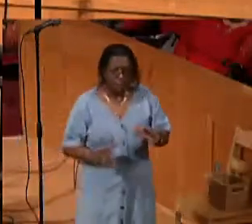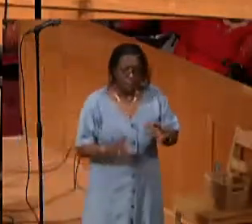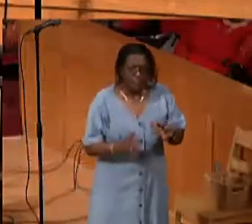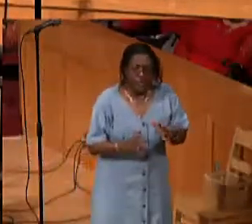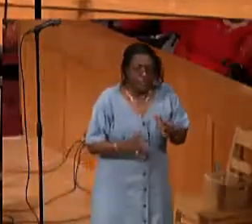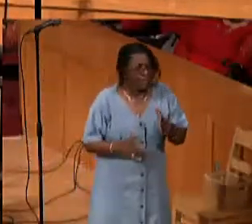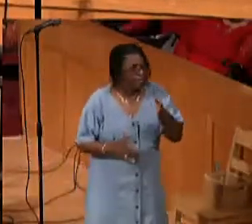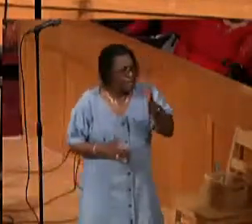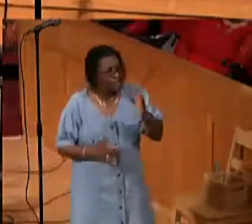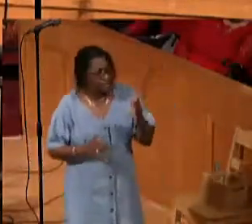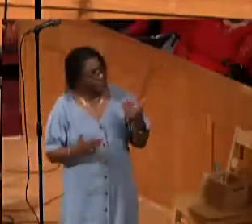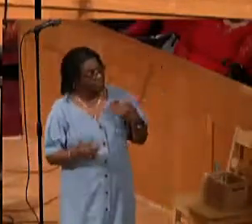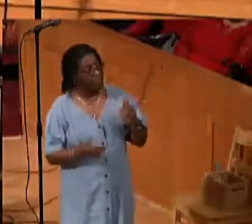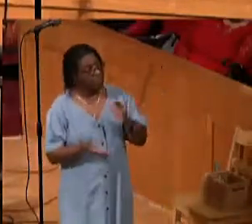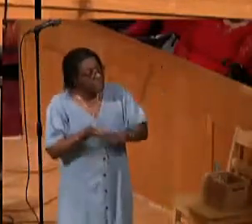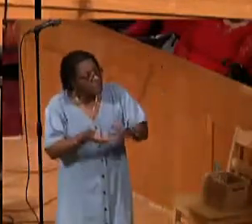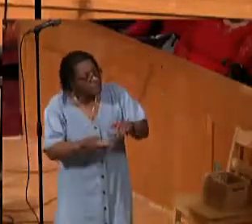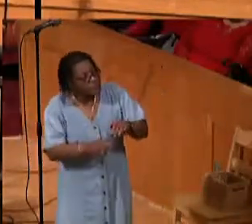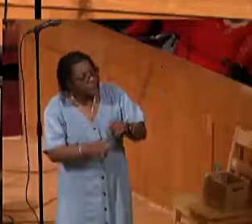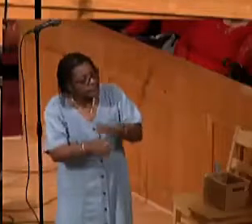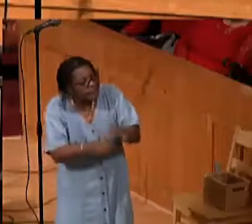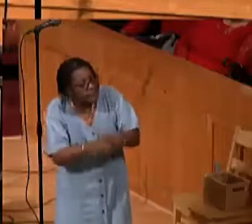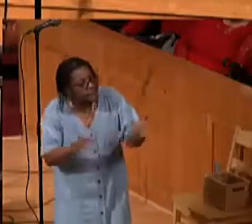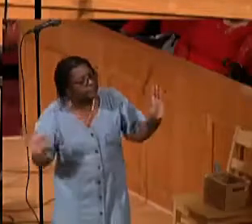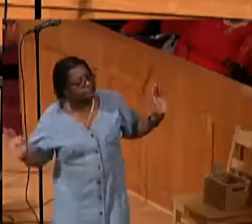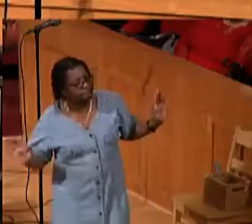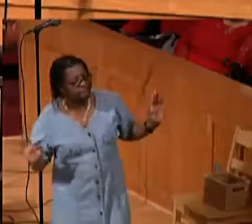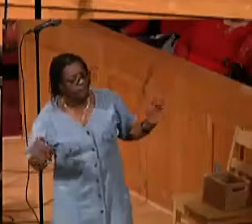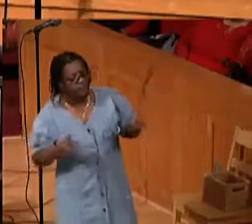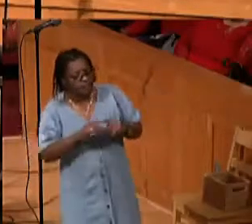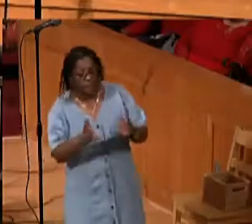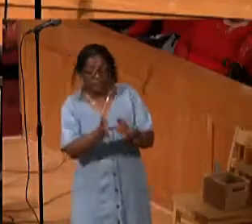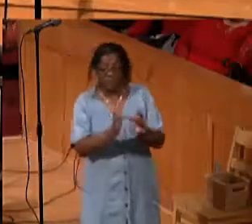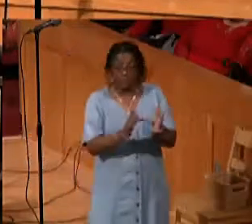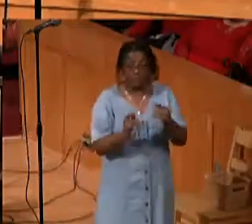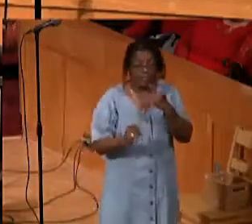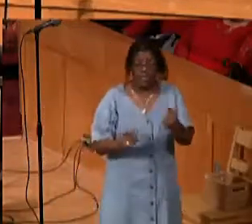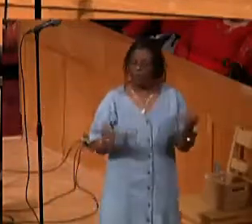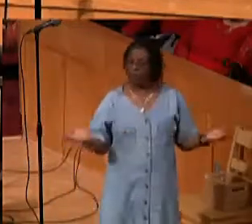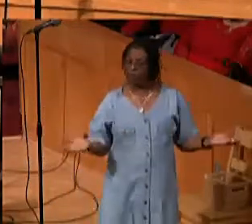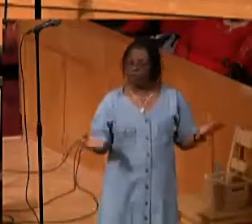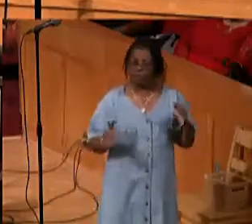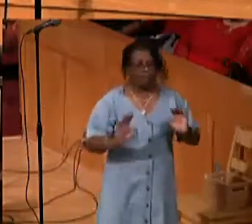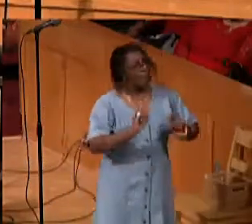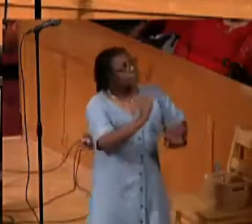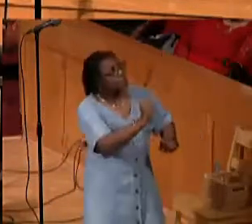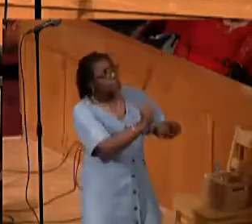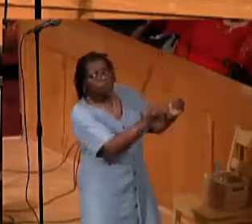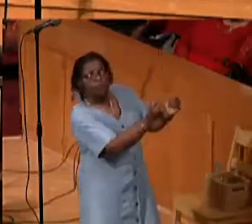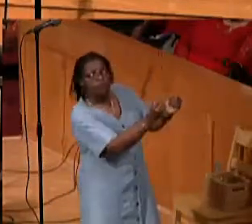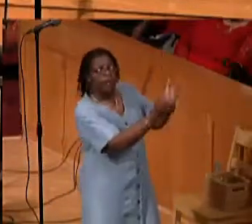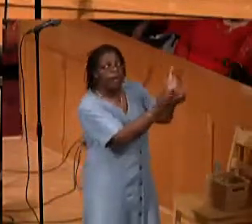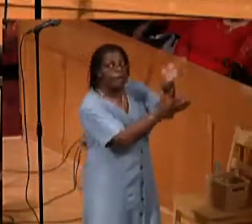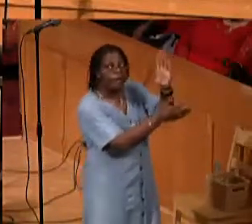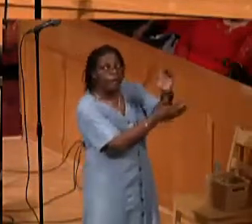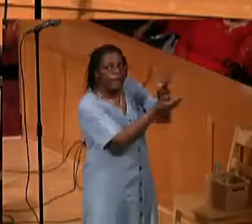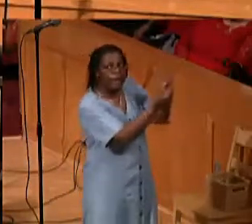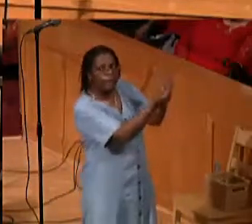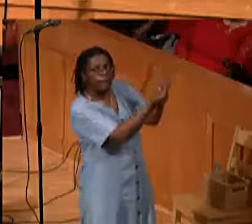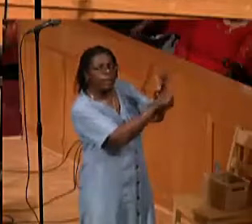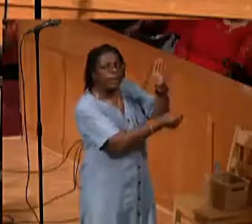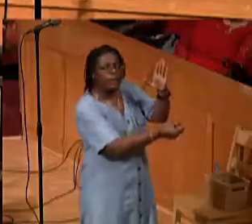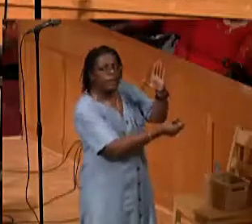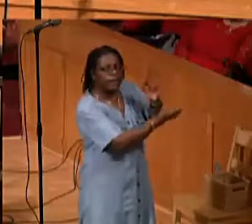chance. Give him another day. With his arms, he's holding us back. Do I have a witness? He's in heaven holding back the